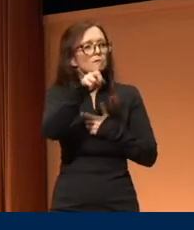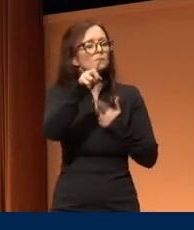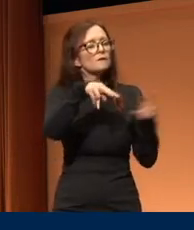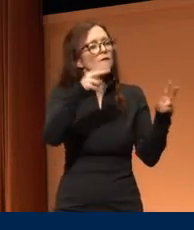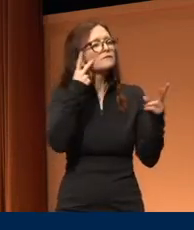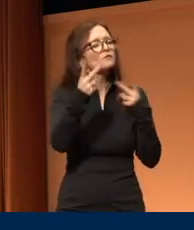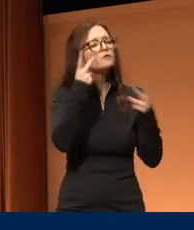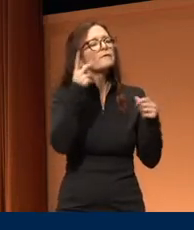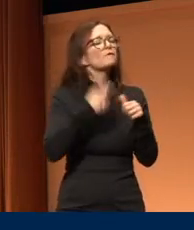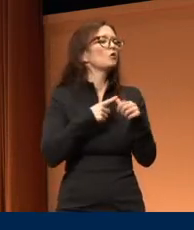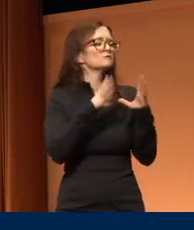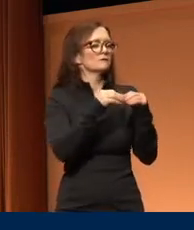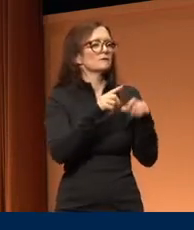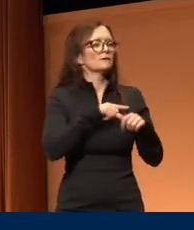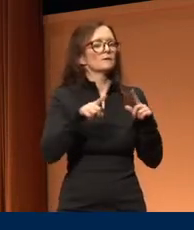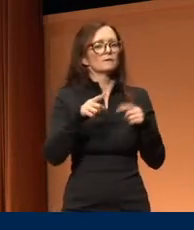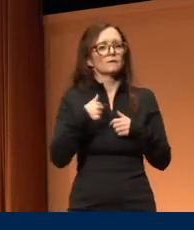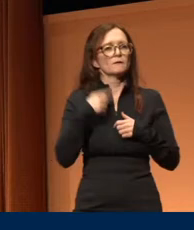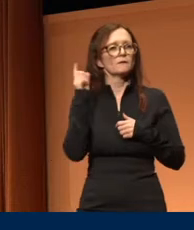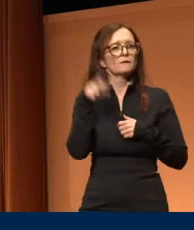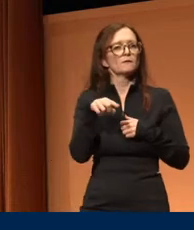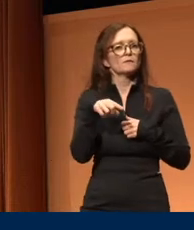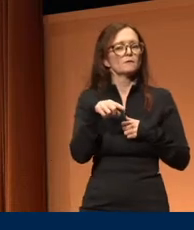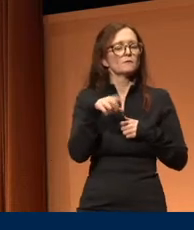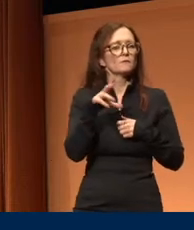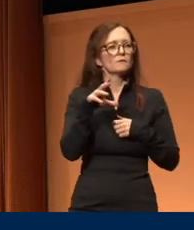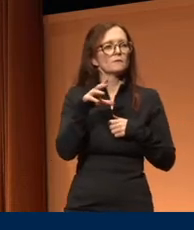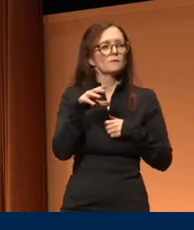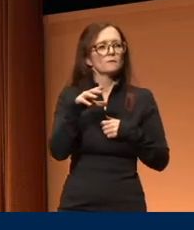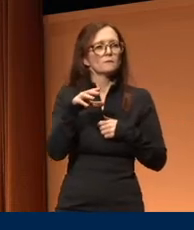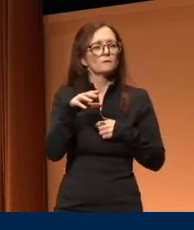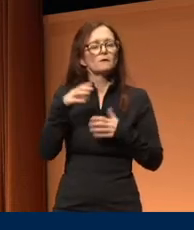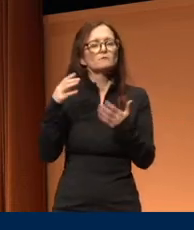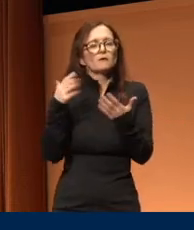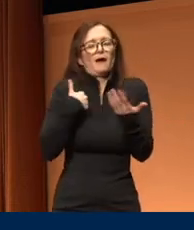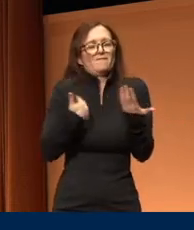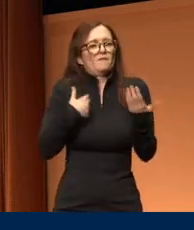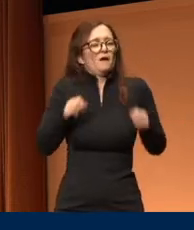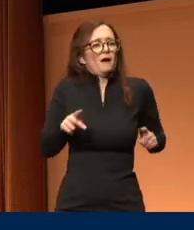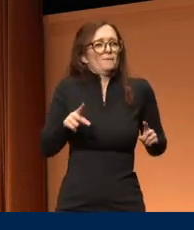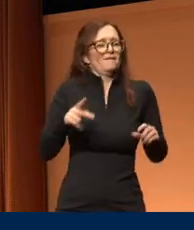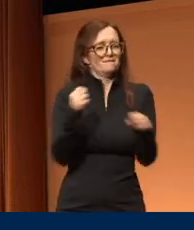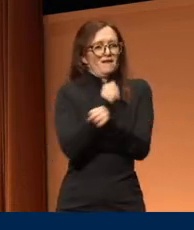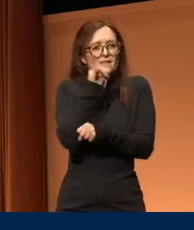the first convention, so I wasn't about to say no to being given a chance to help pilot a